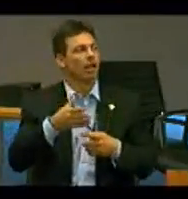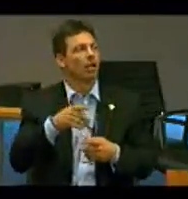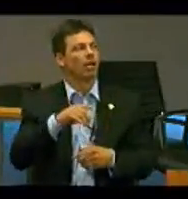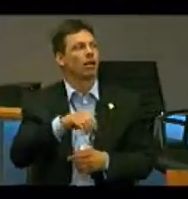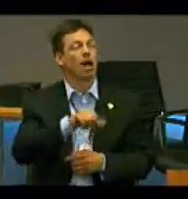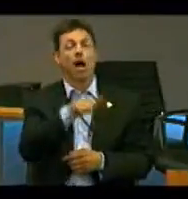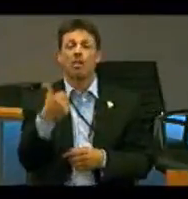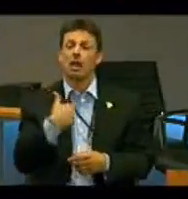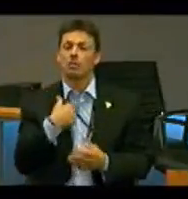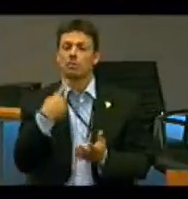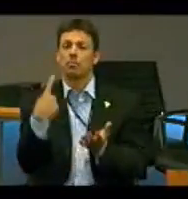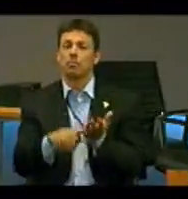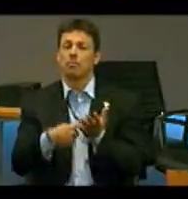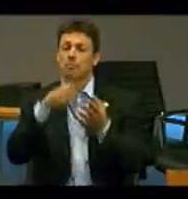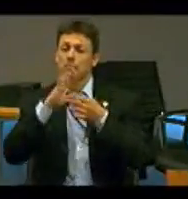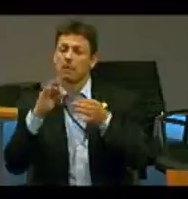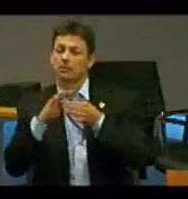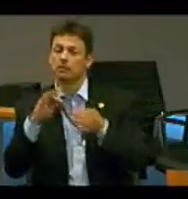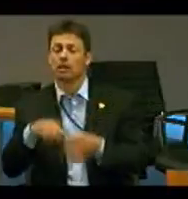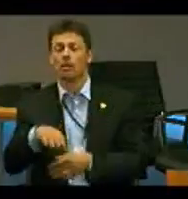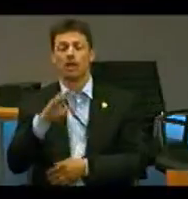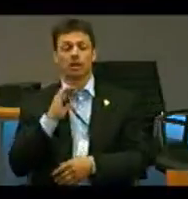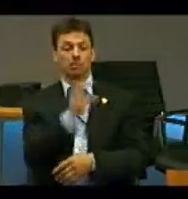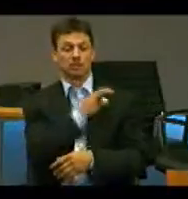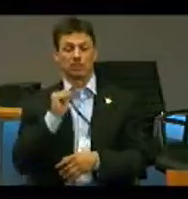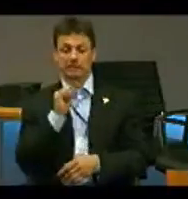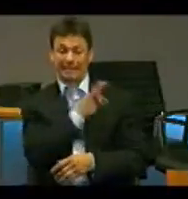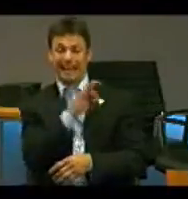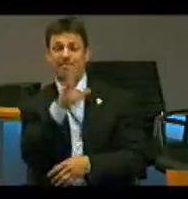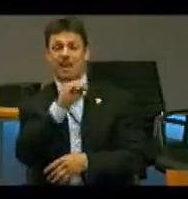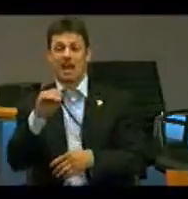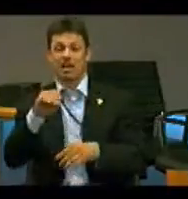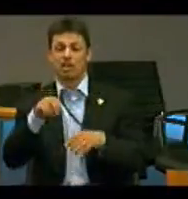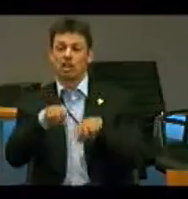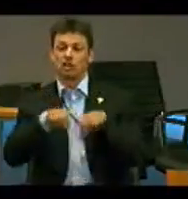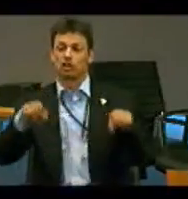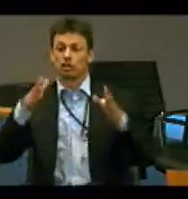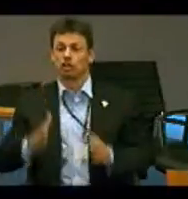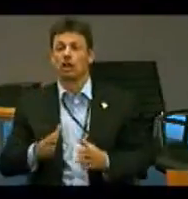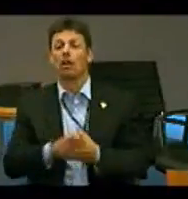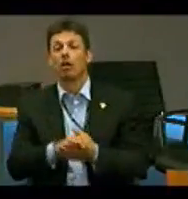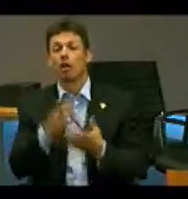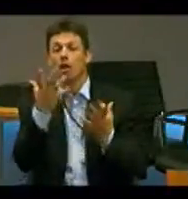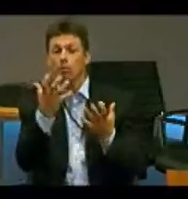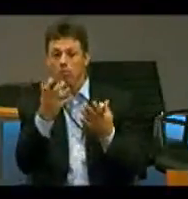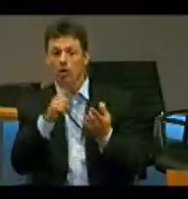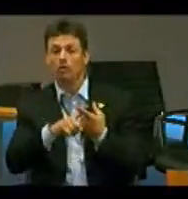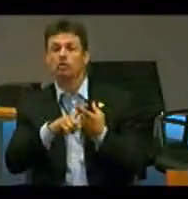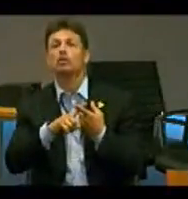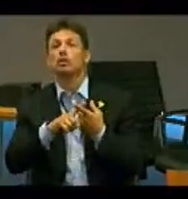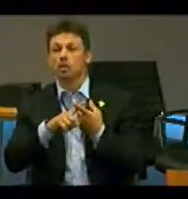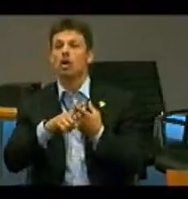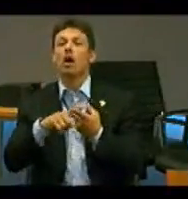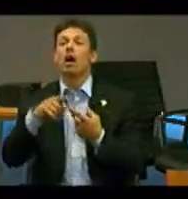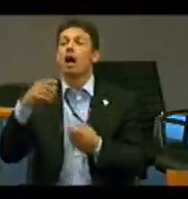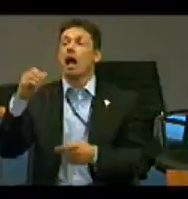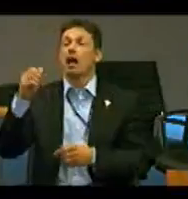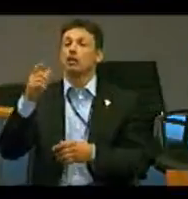to say that the commission staff and the chairman did want to bring in a Trump administration official on